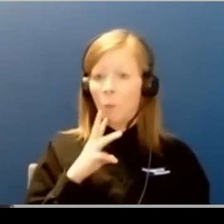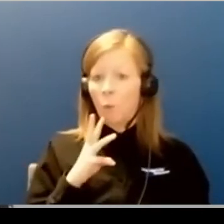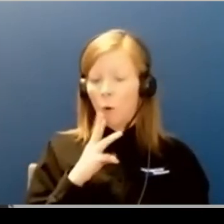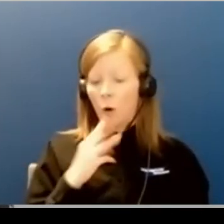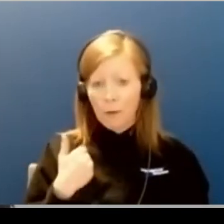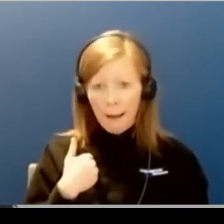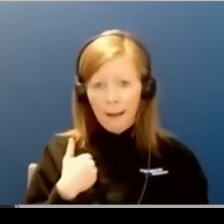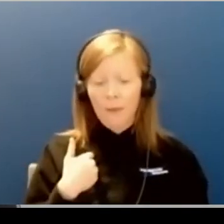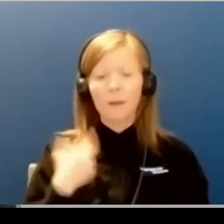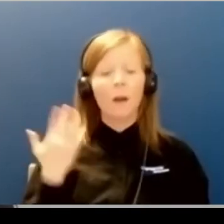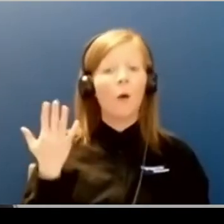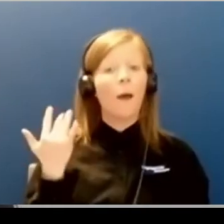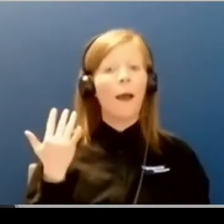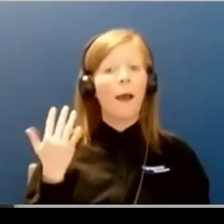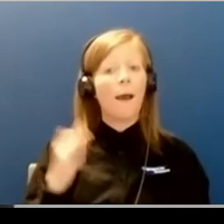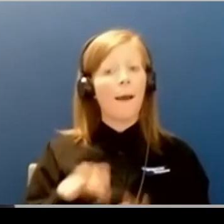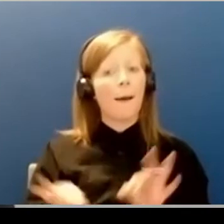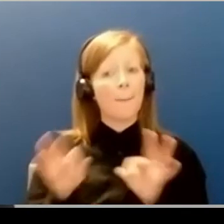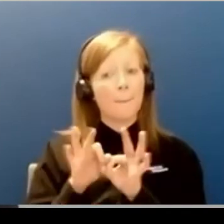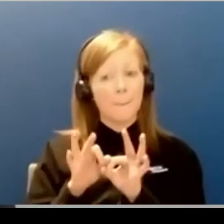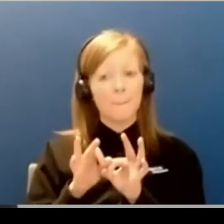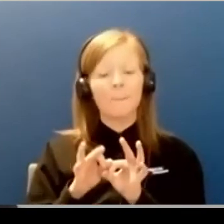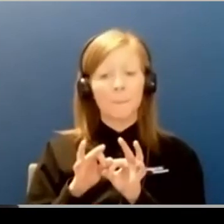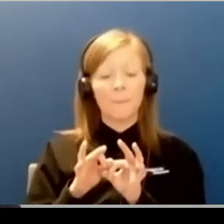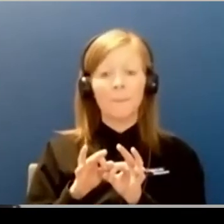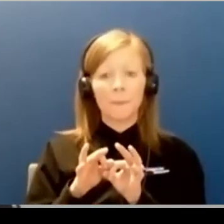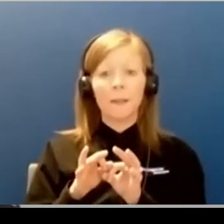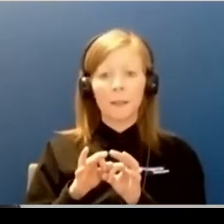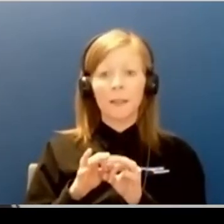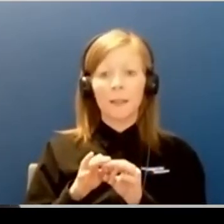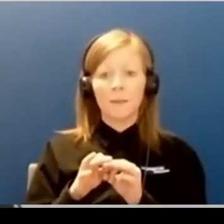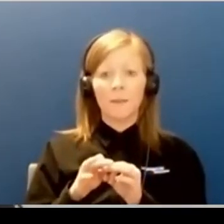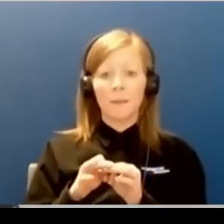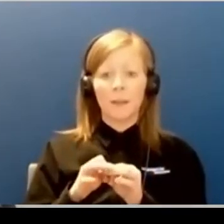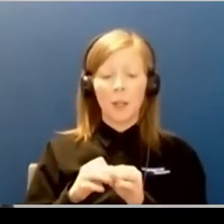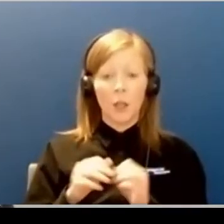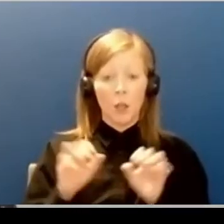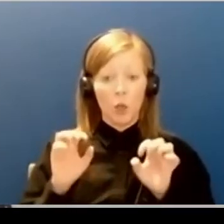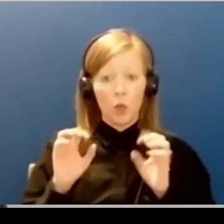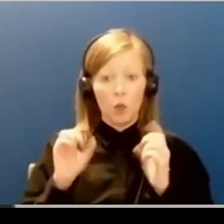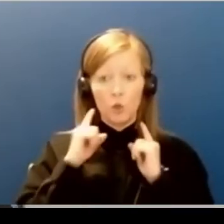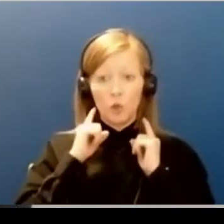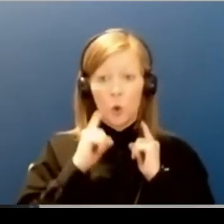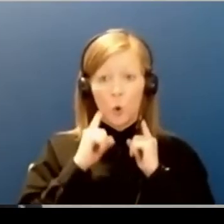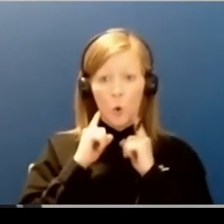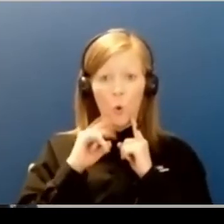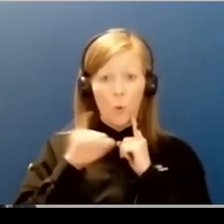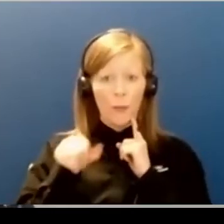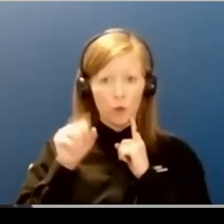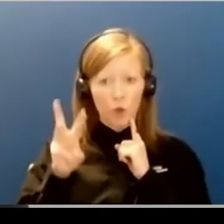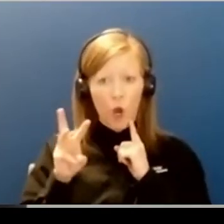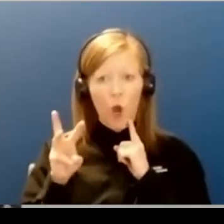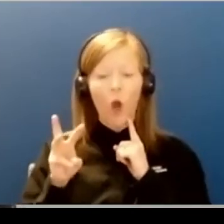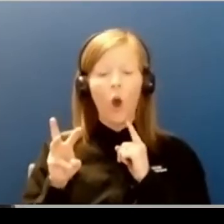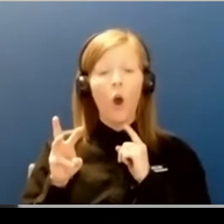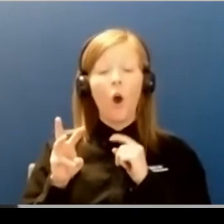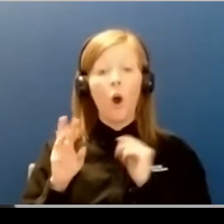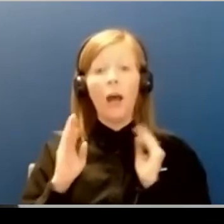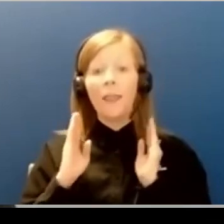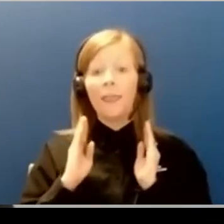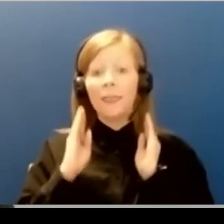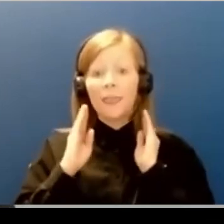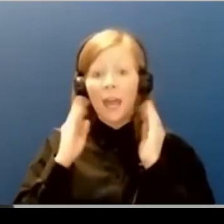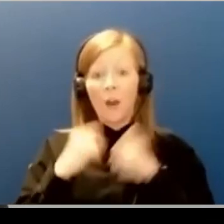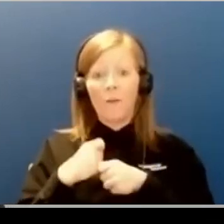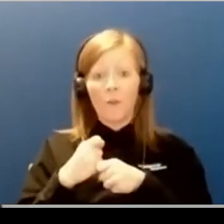because there are teeth forming underneath the jaws believe it or not, at birth. So the